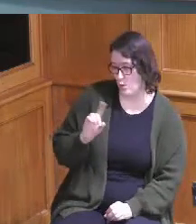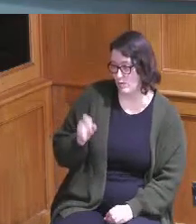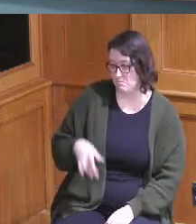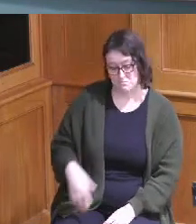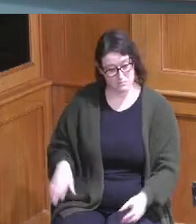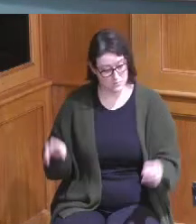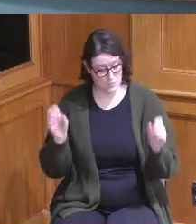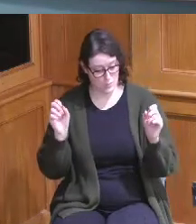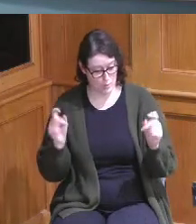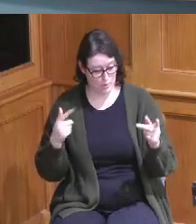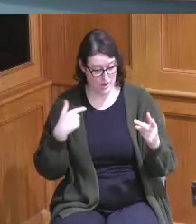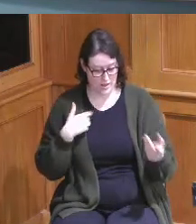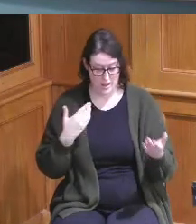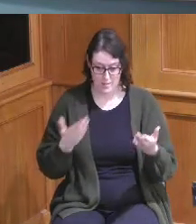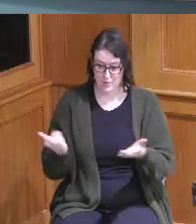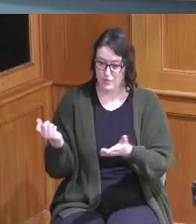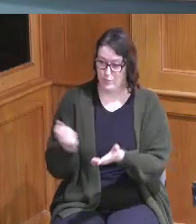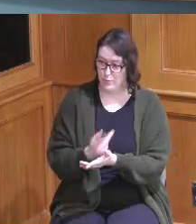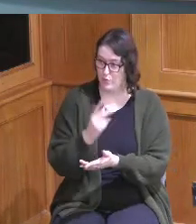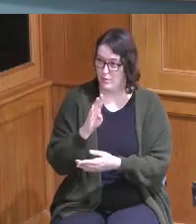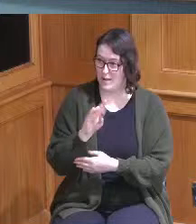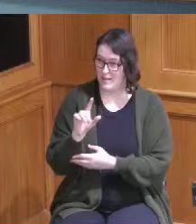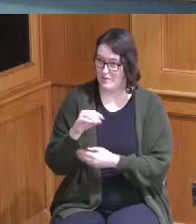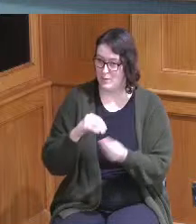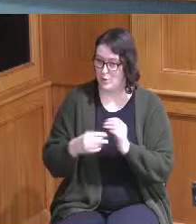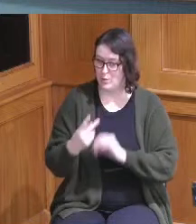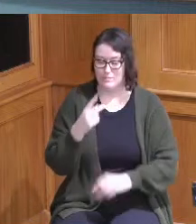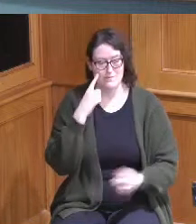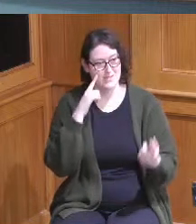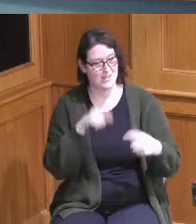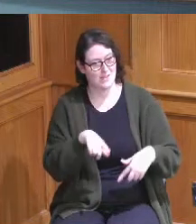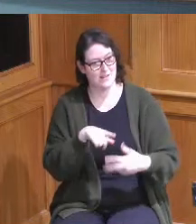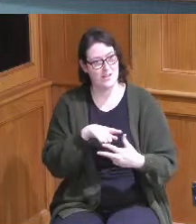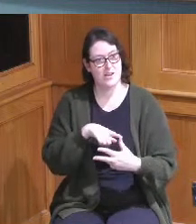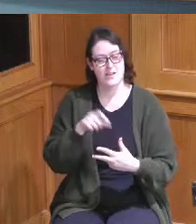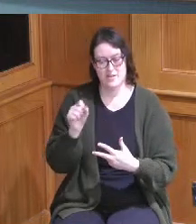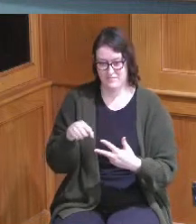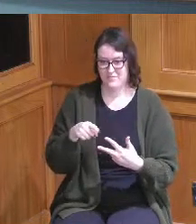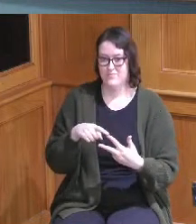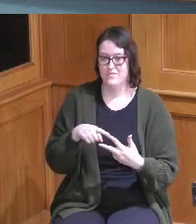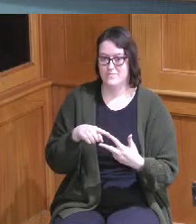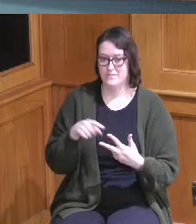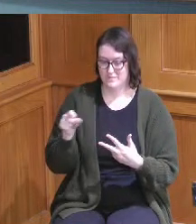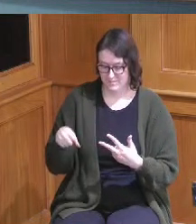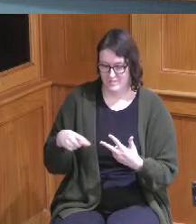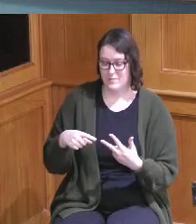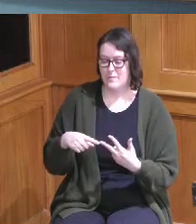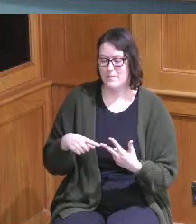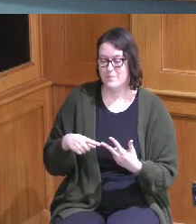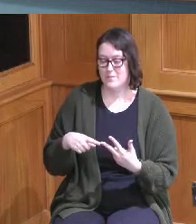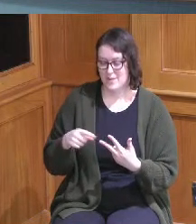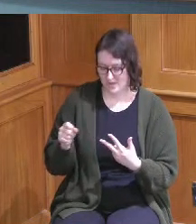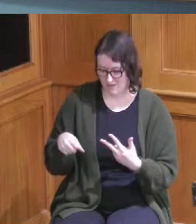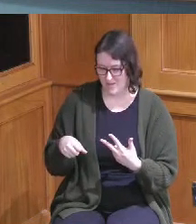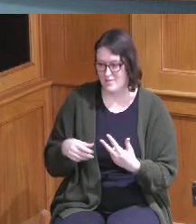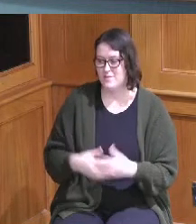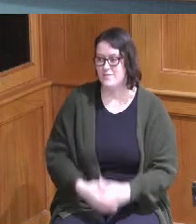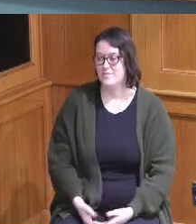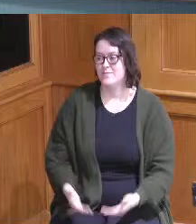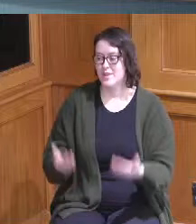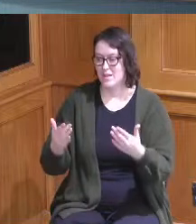Okay, well, I make a motion to approve by leave 2. Second. Commissioner Reese. Yes. Commissioner Dreehouse. Commissioner Summer Dumas.